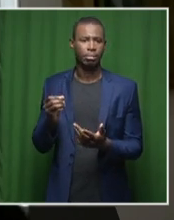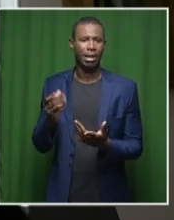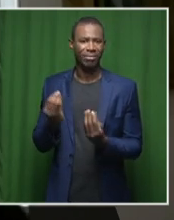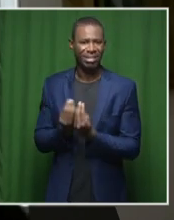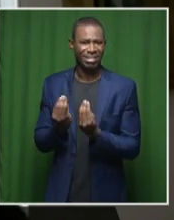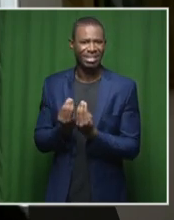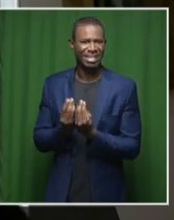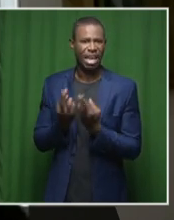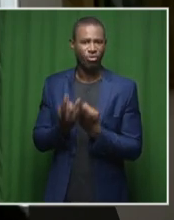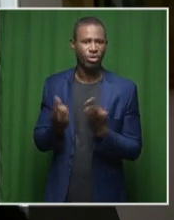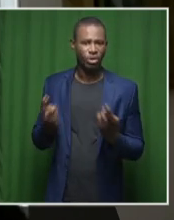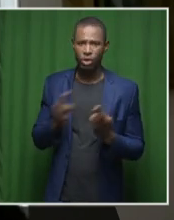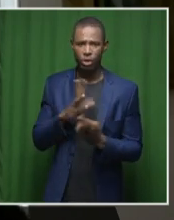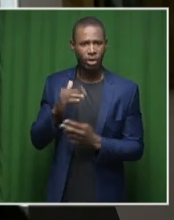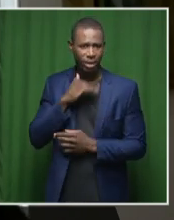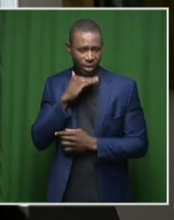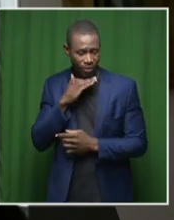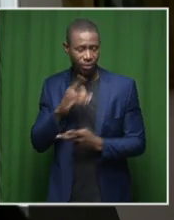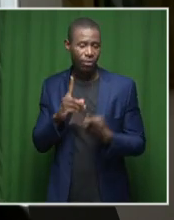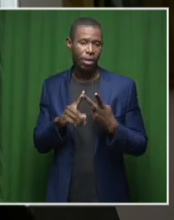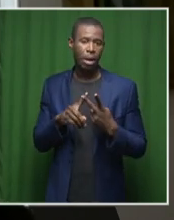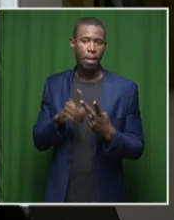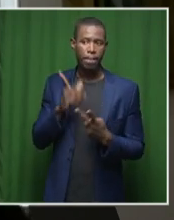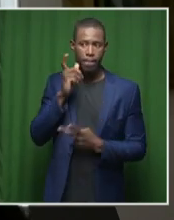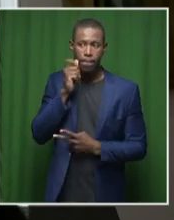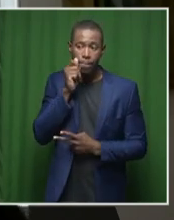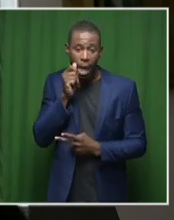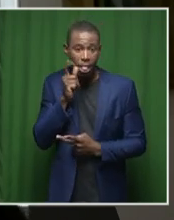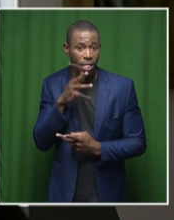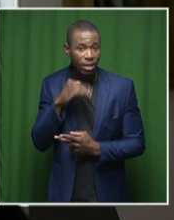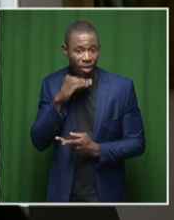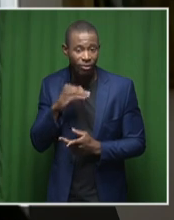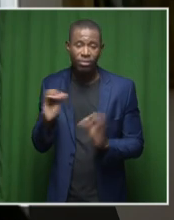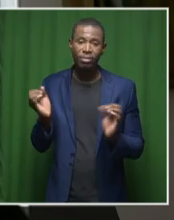of manpower, organisation. I think